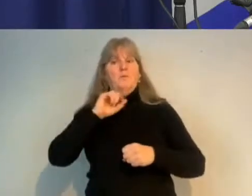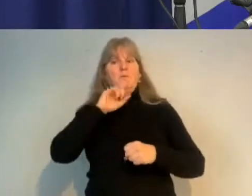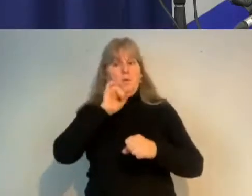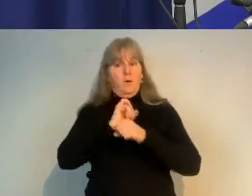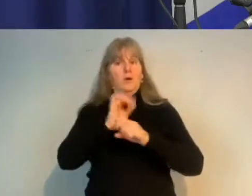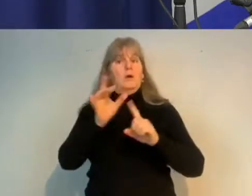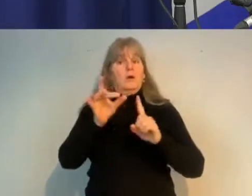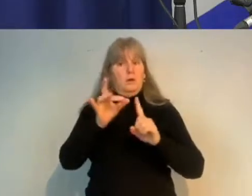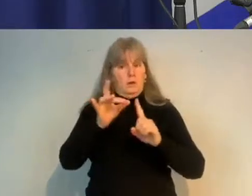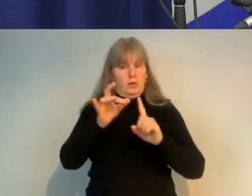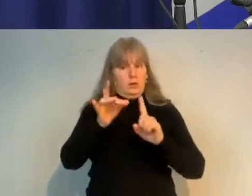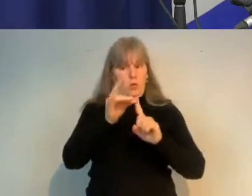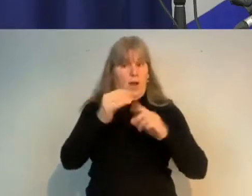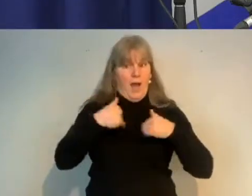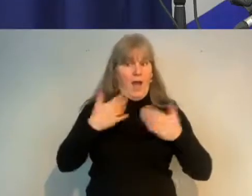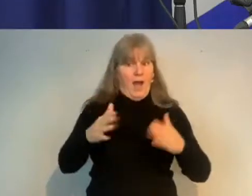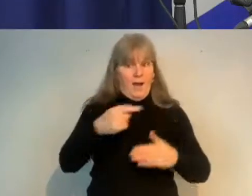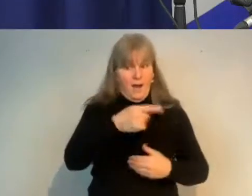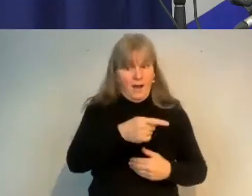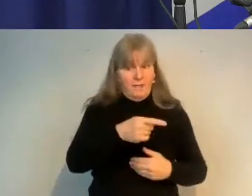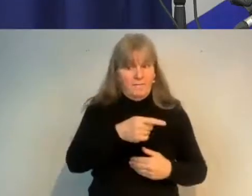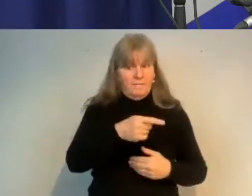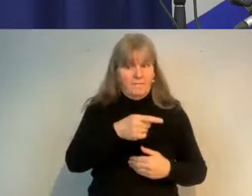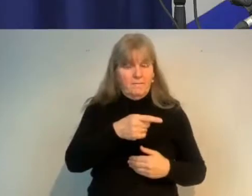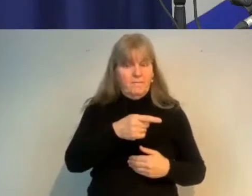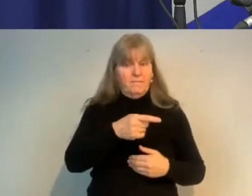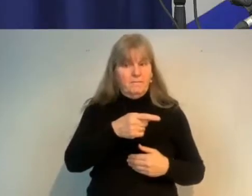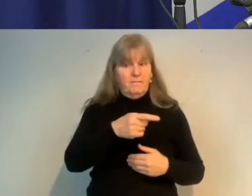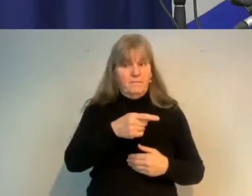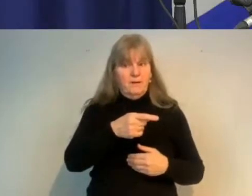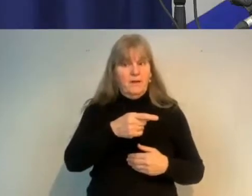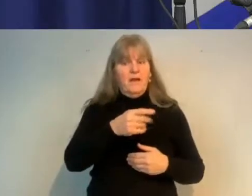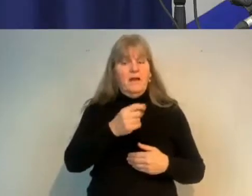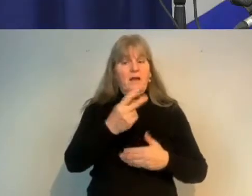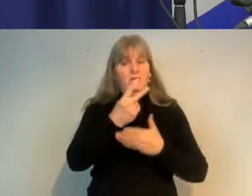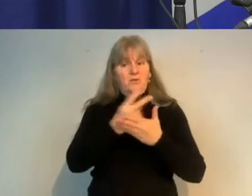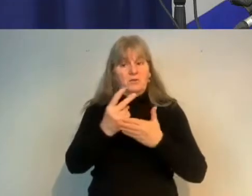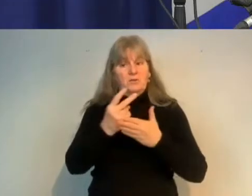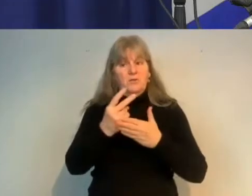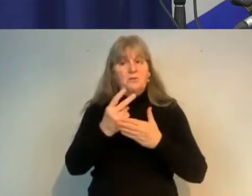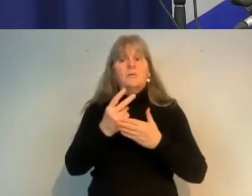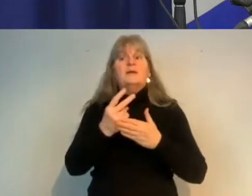If you are a case and you are 2 weeks since your booster shot,